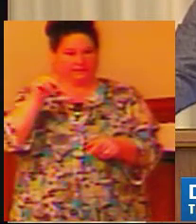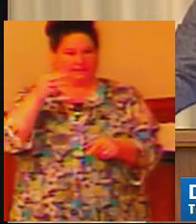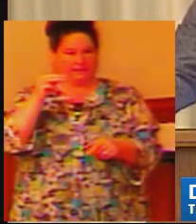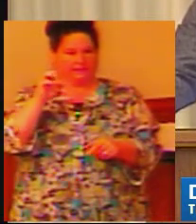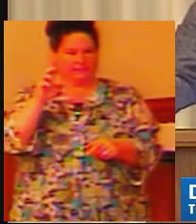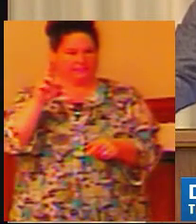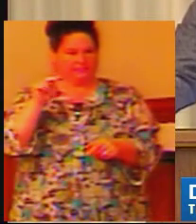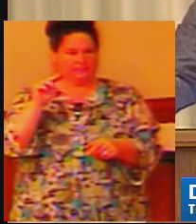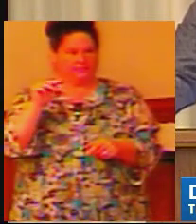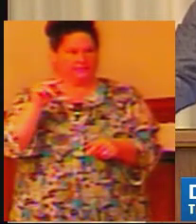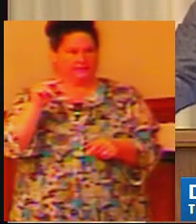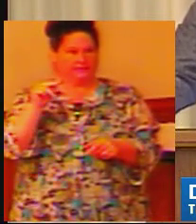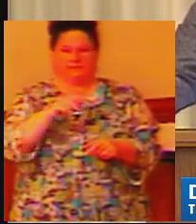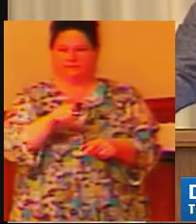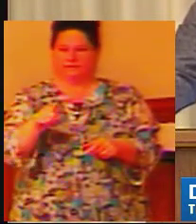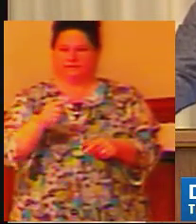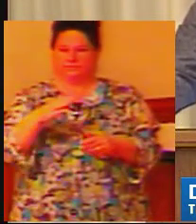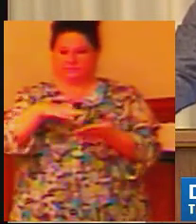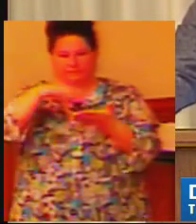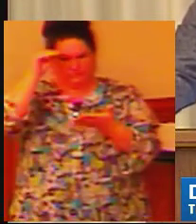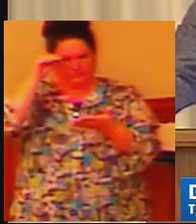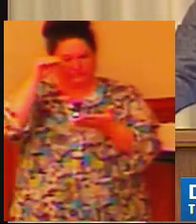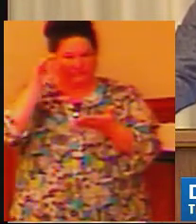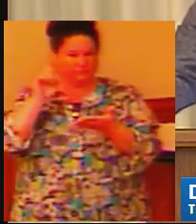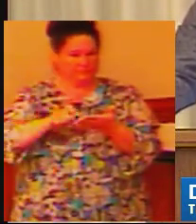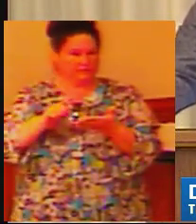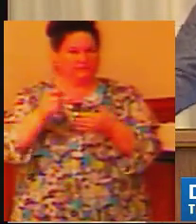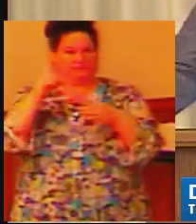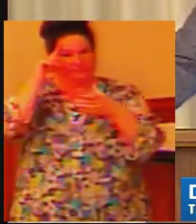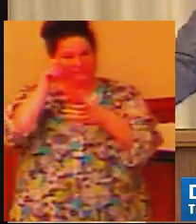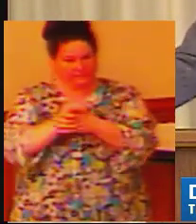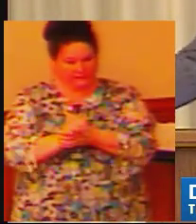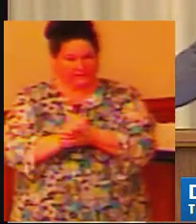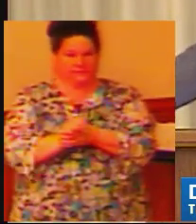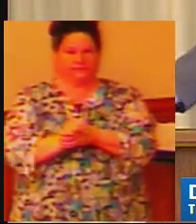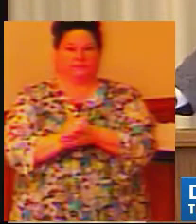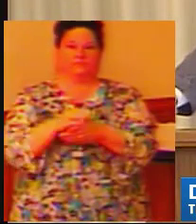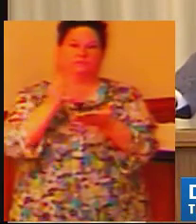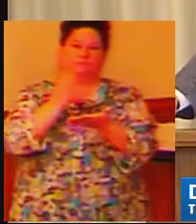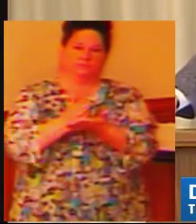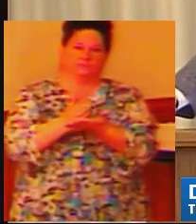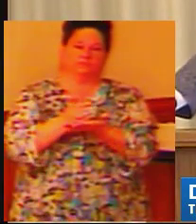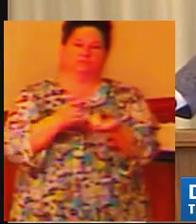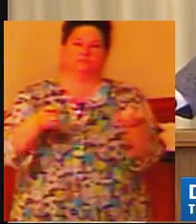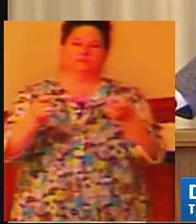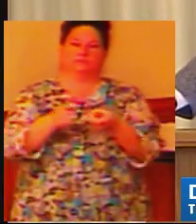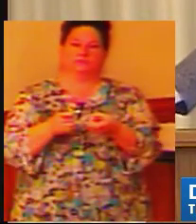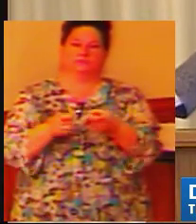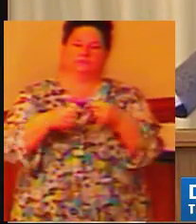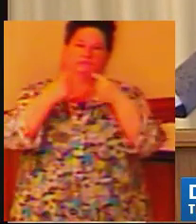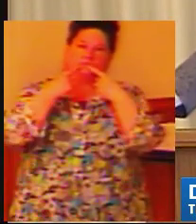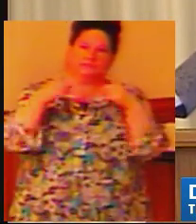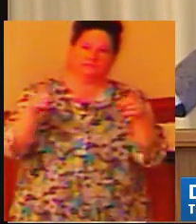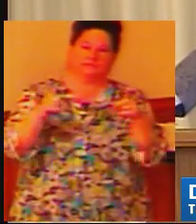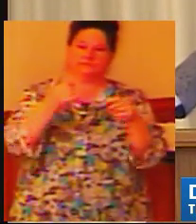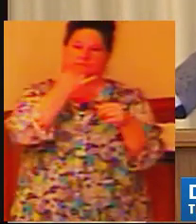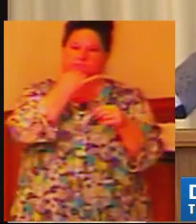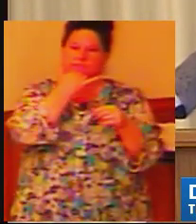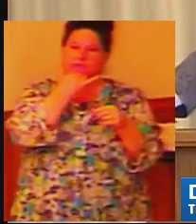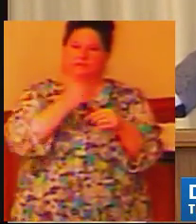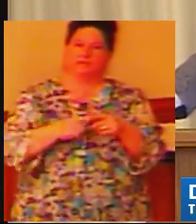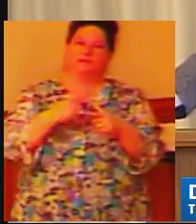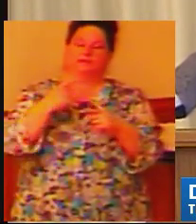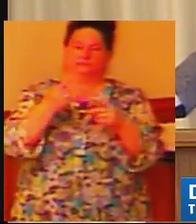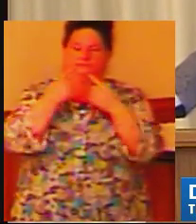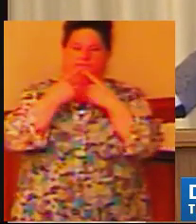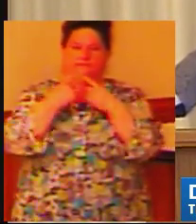to believe and repent and confess and then be baptized. So that's, wait a